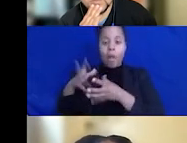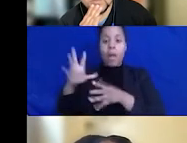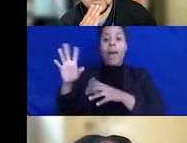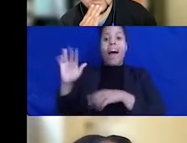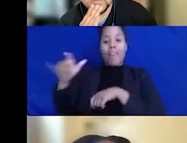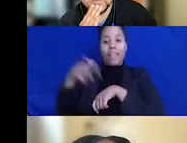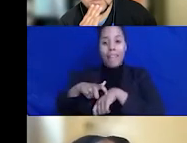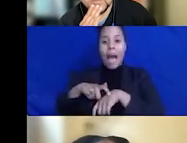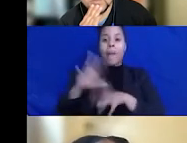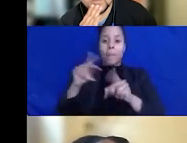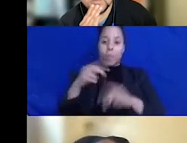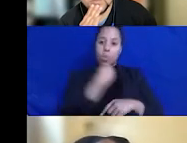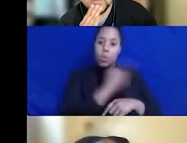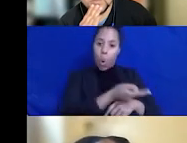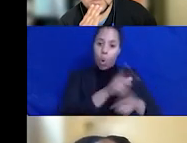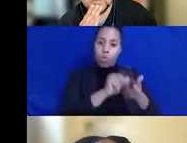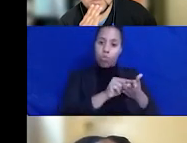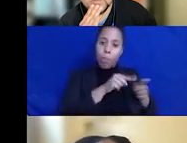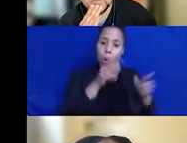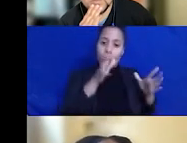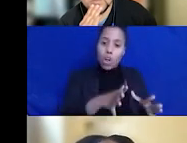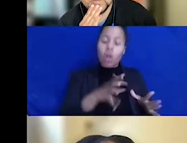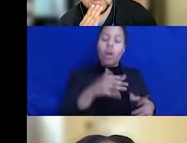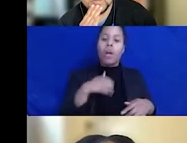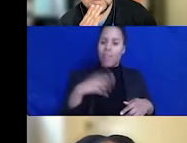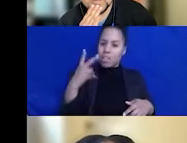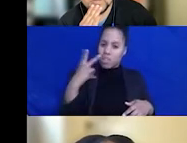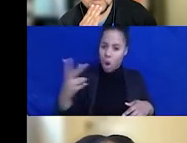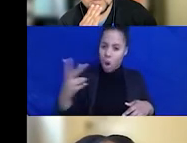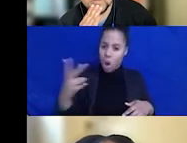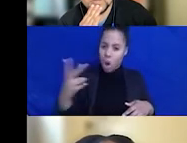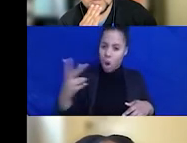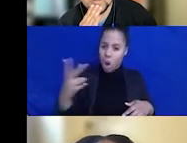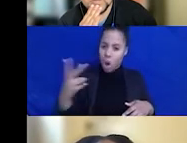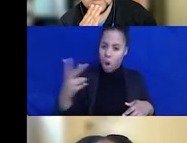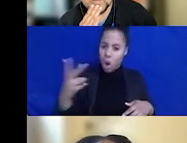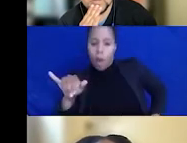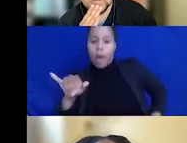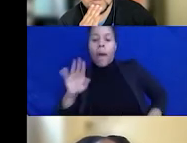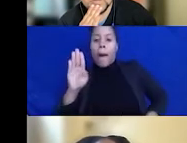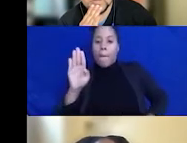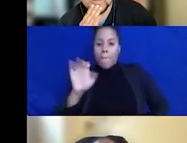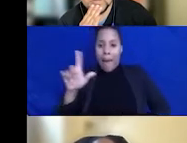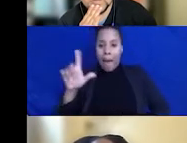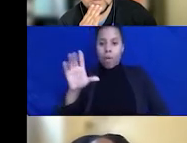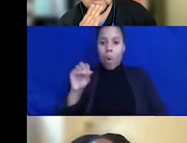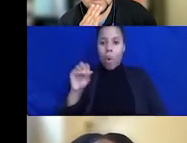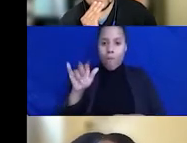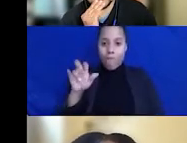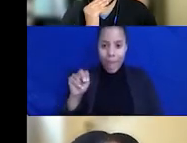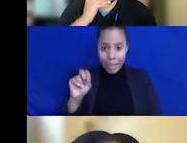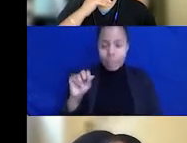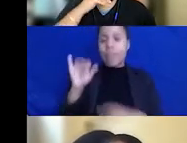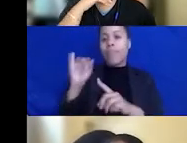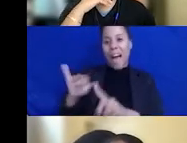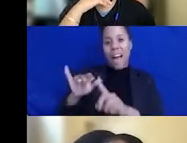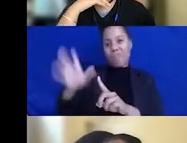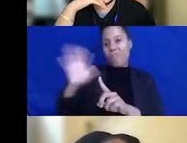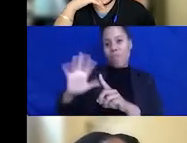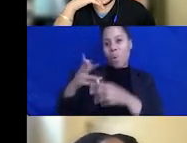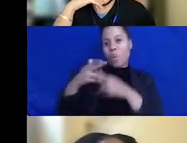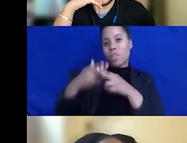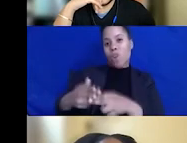LA Times that they saw Illinois Bell Covans, which were essentially like AT&T back in the day,